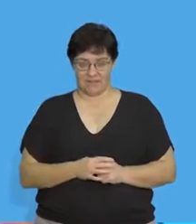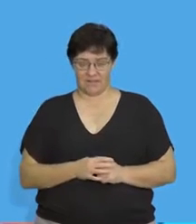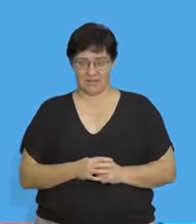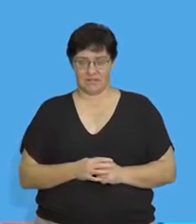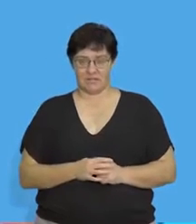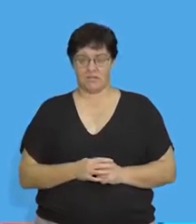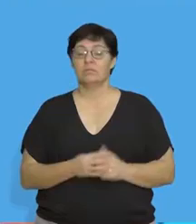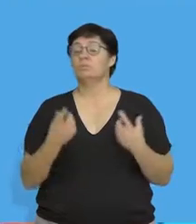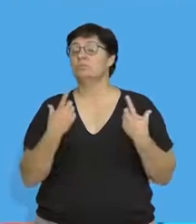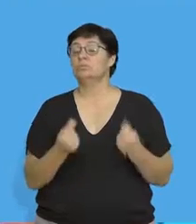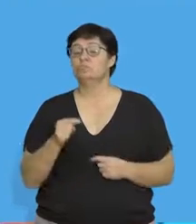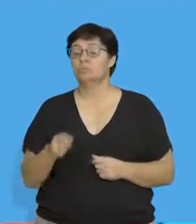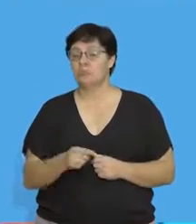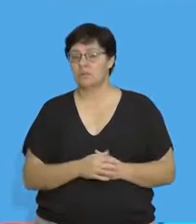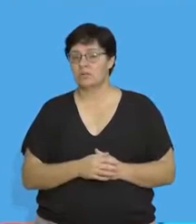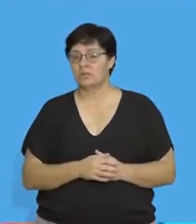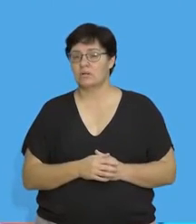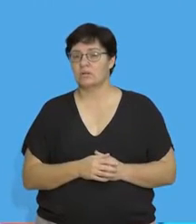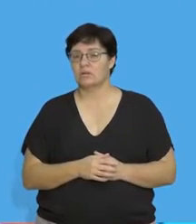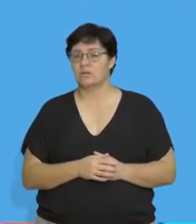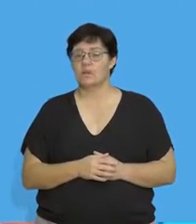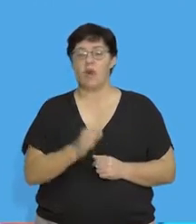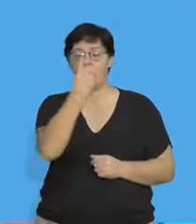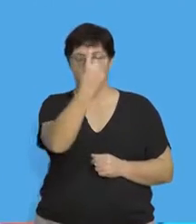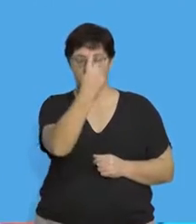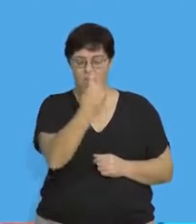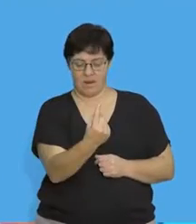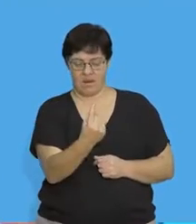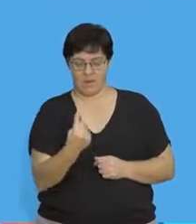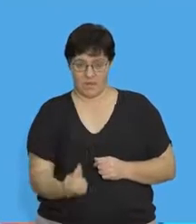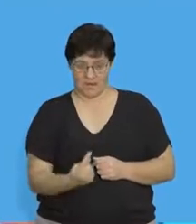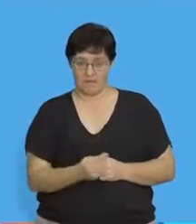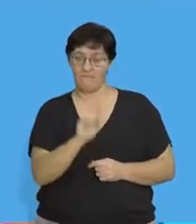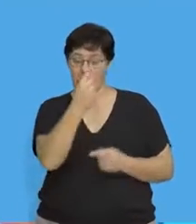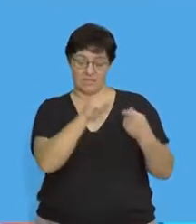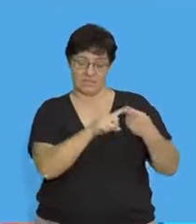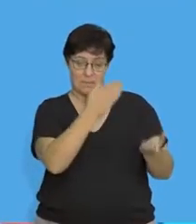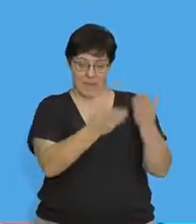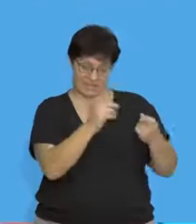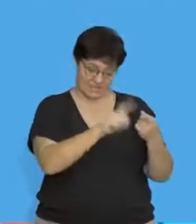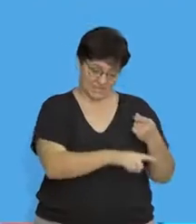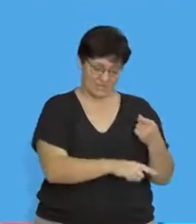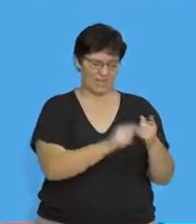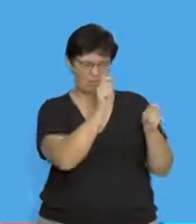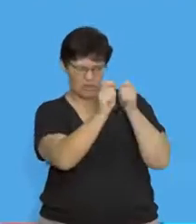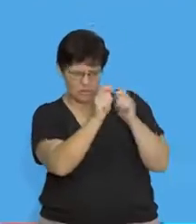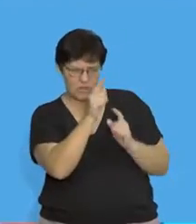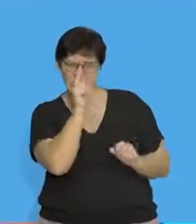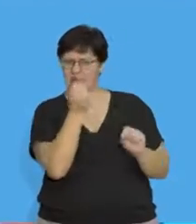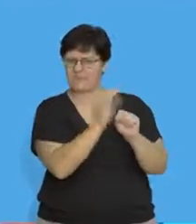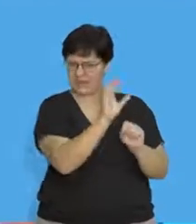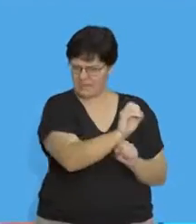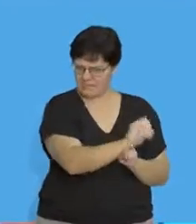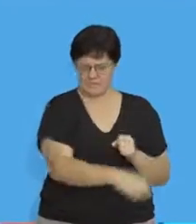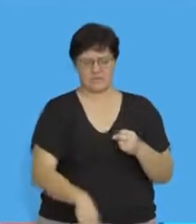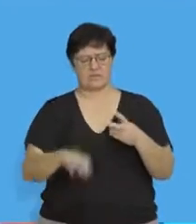the experiment, we're going to do it one pair at a time. So we'll look at the mass, change the mass a little, see if it has an effect on the period.